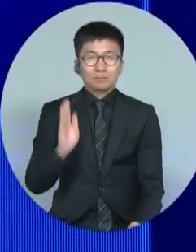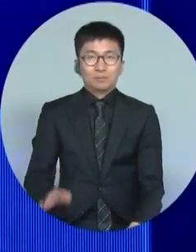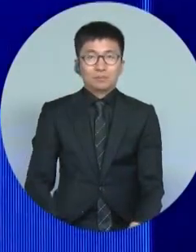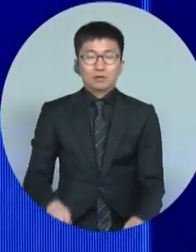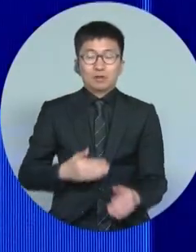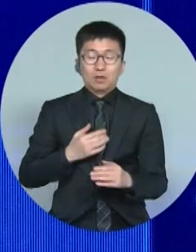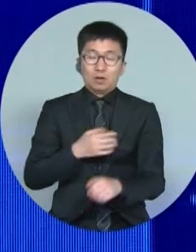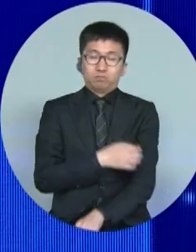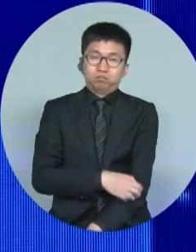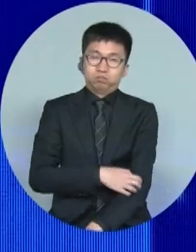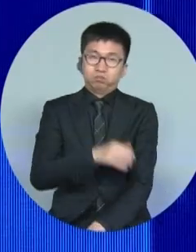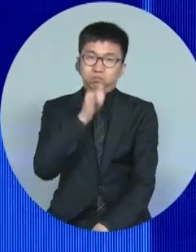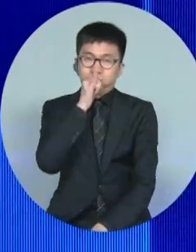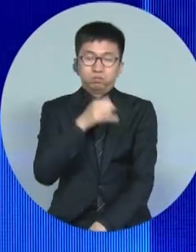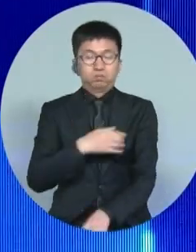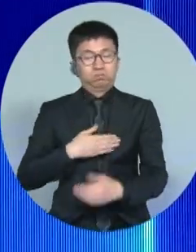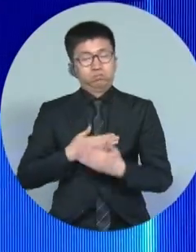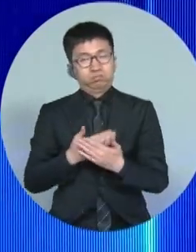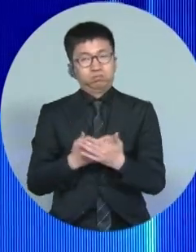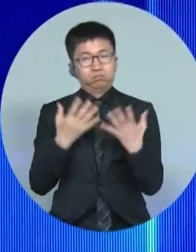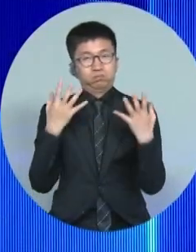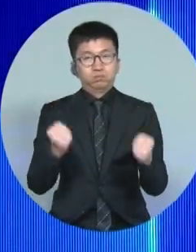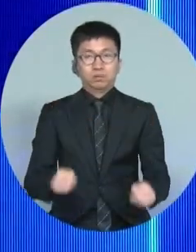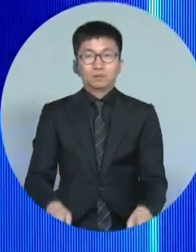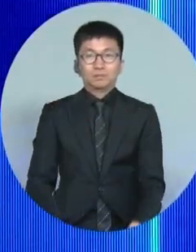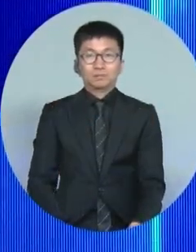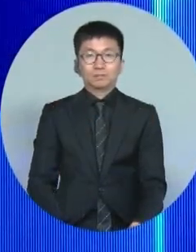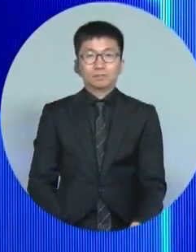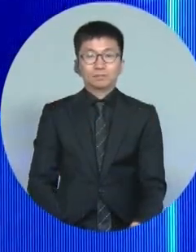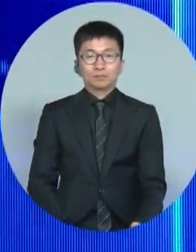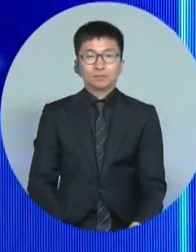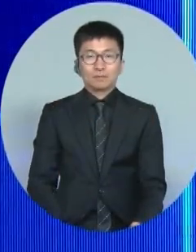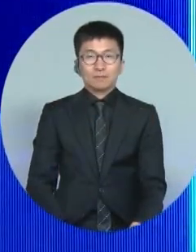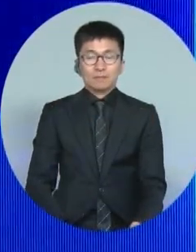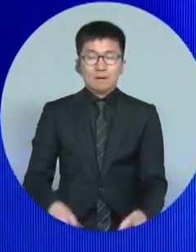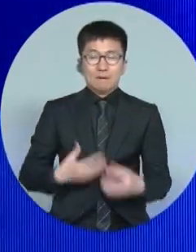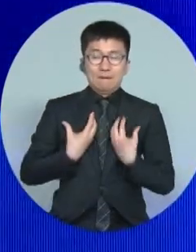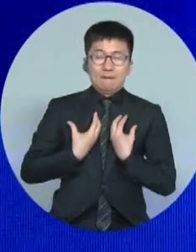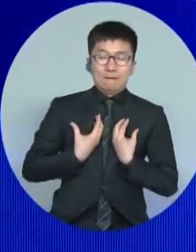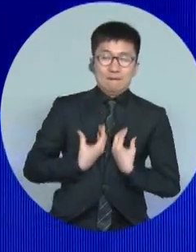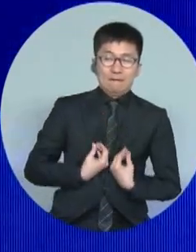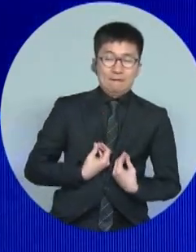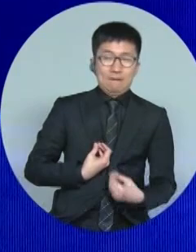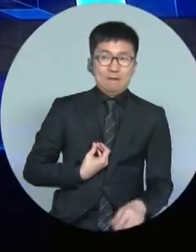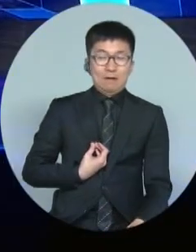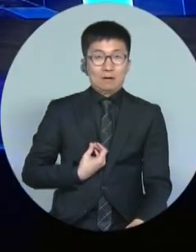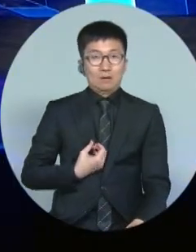sense of disillusion and public health problems are growing.